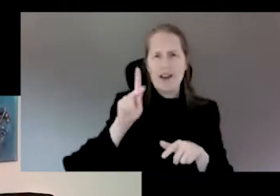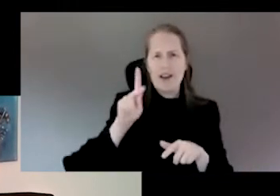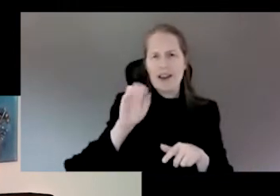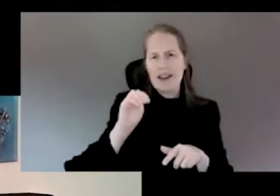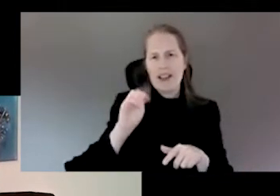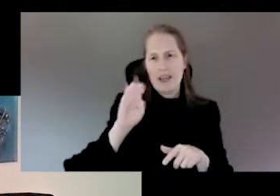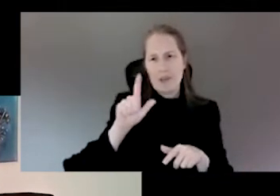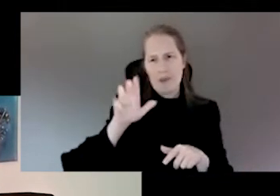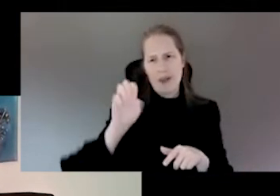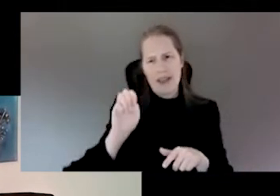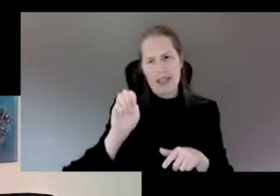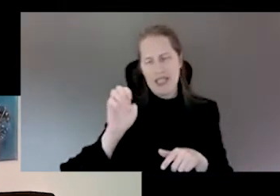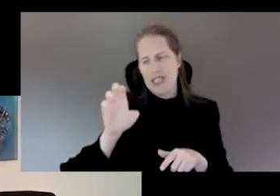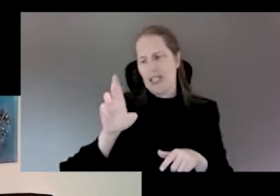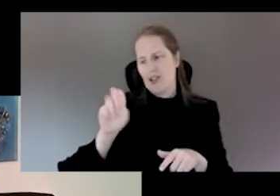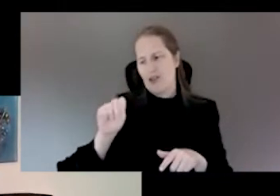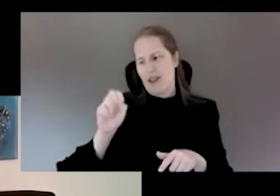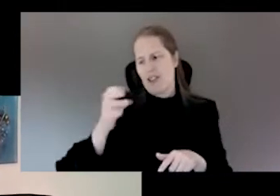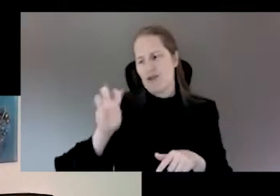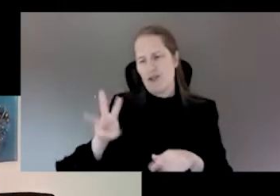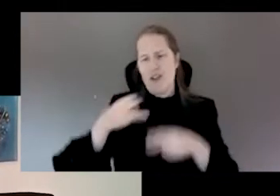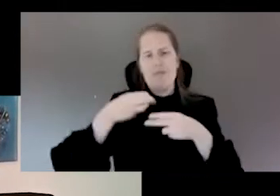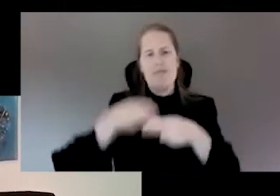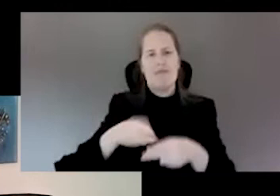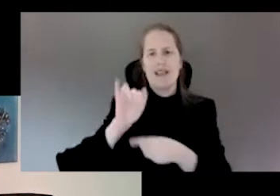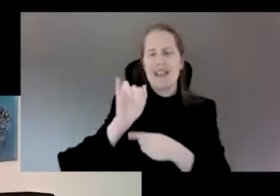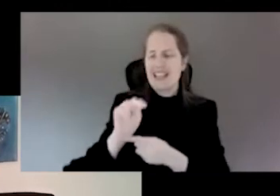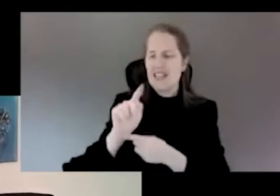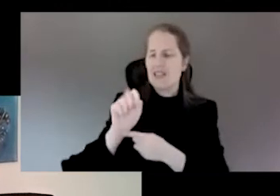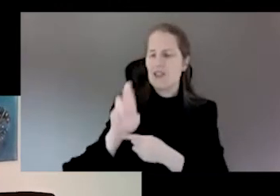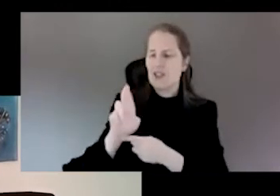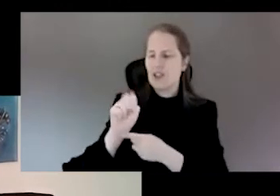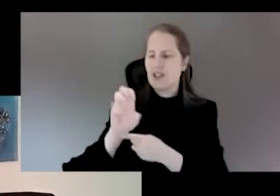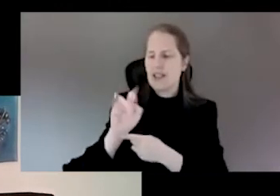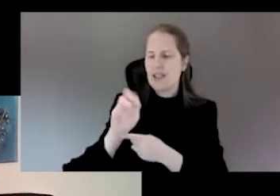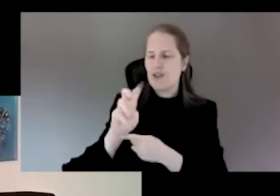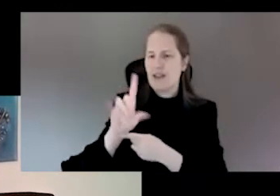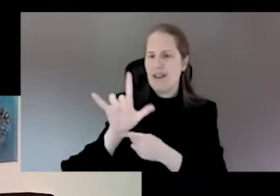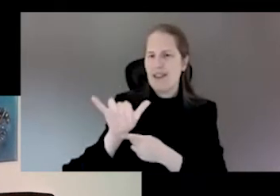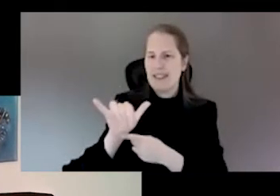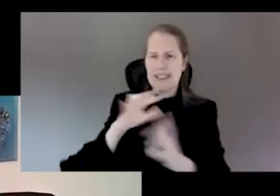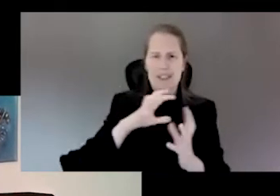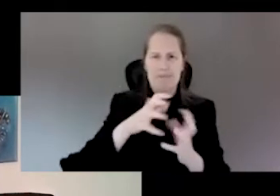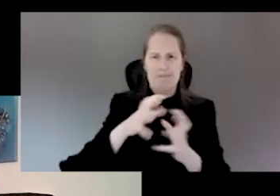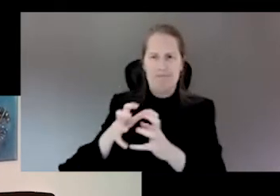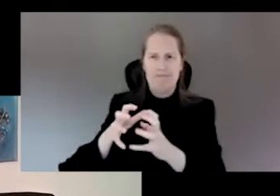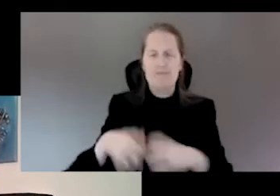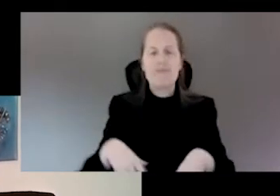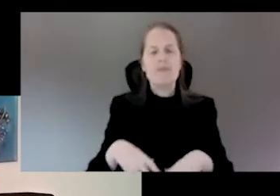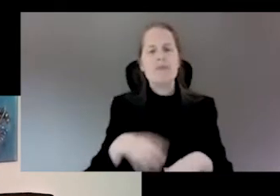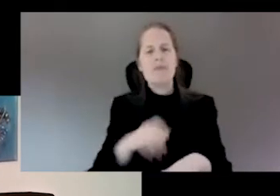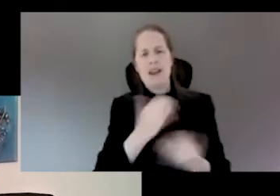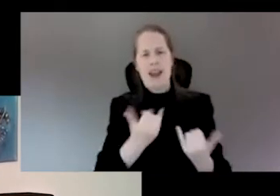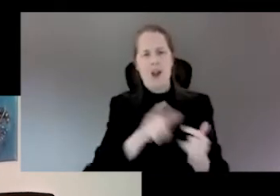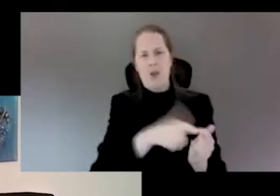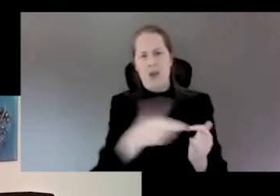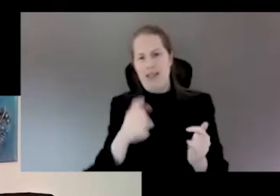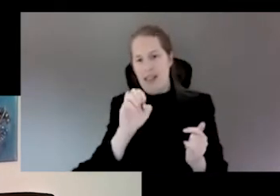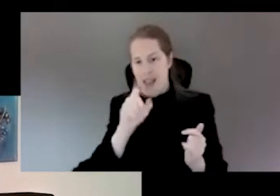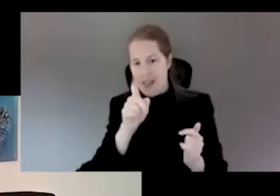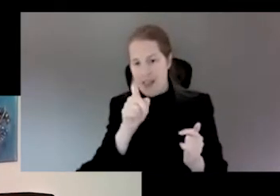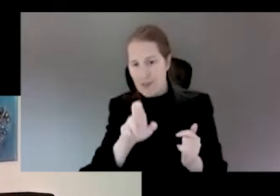have coined in terms of intersectionality. We'll get into that shortly. But Albert, let's hear your perspective